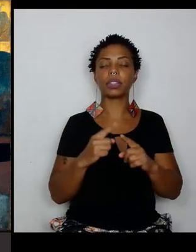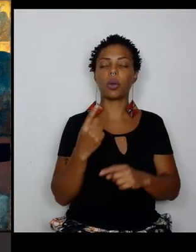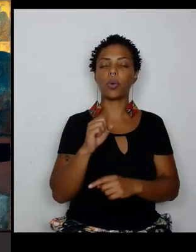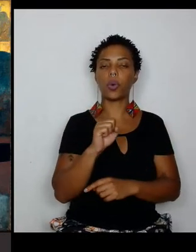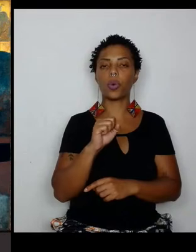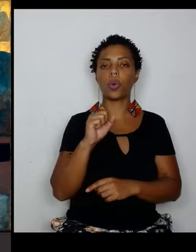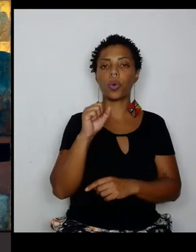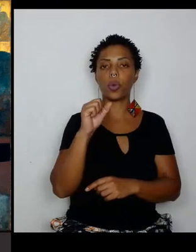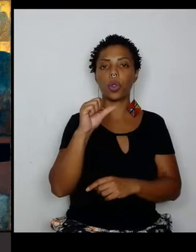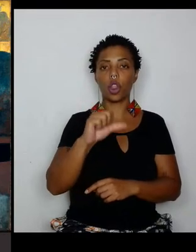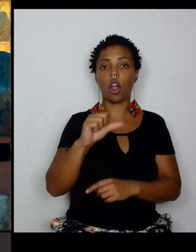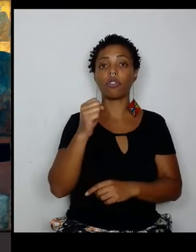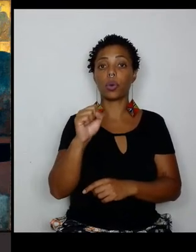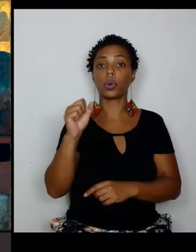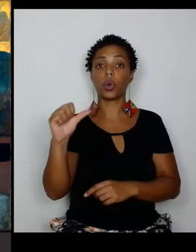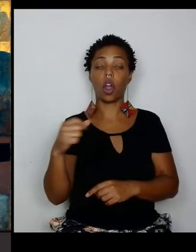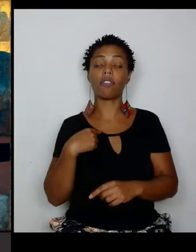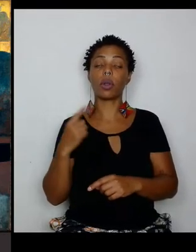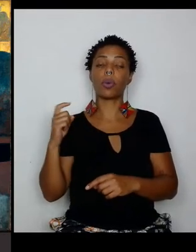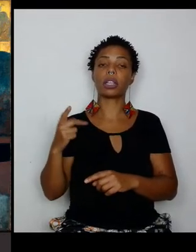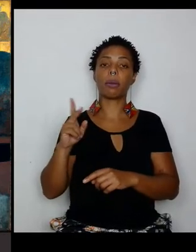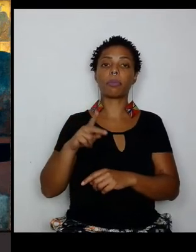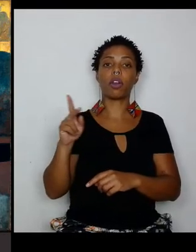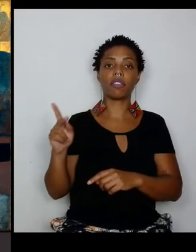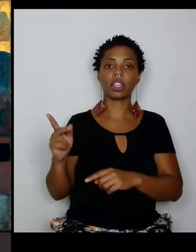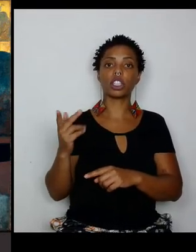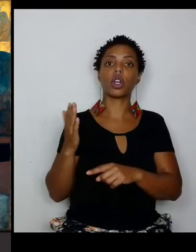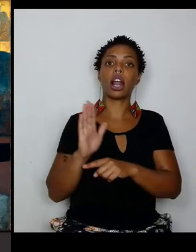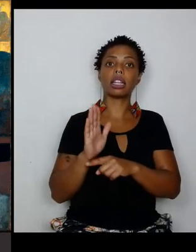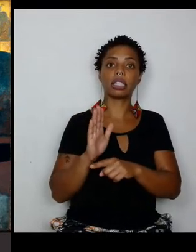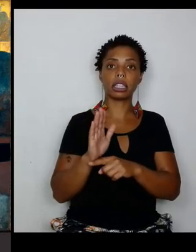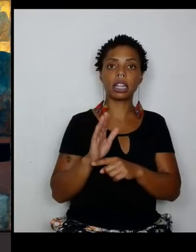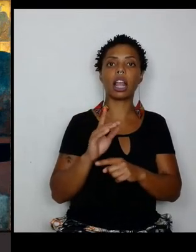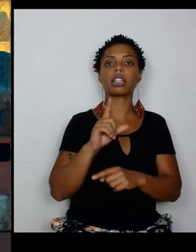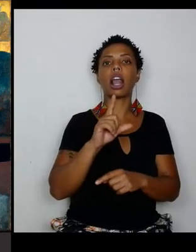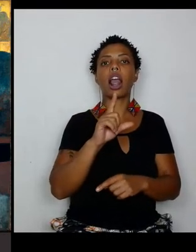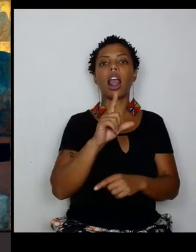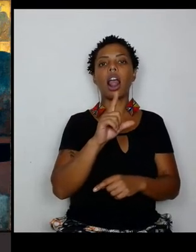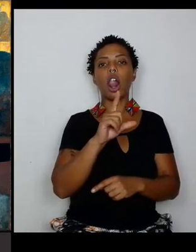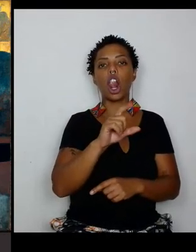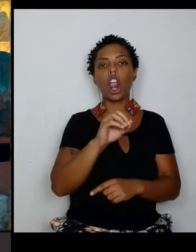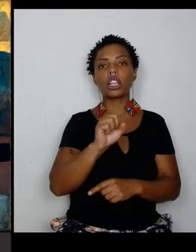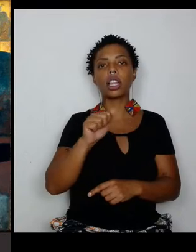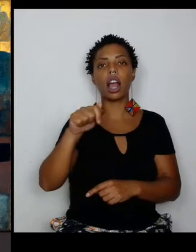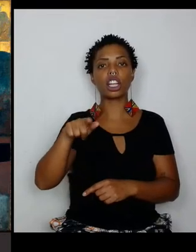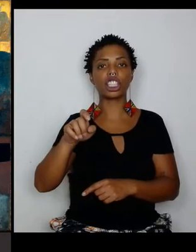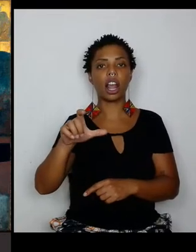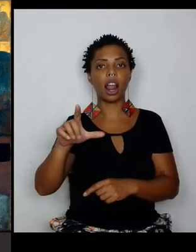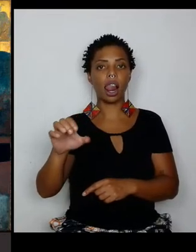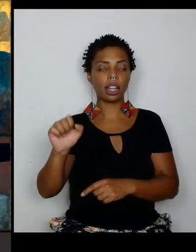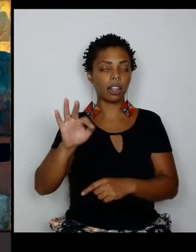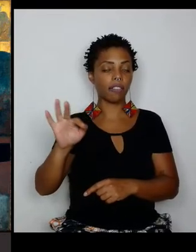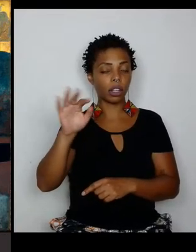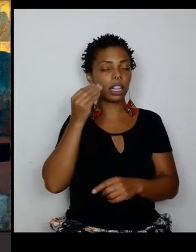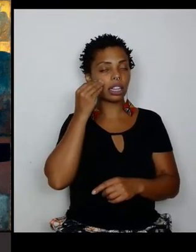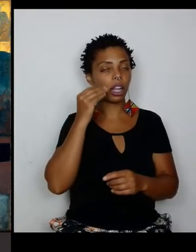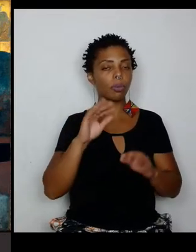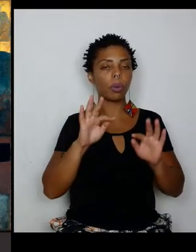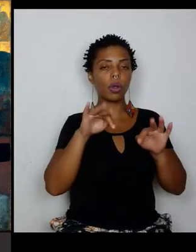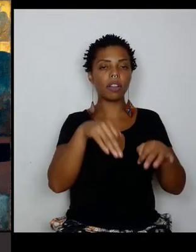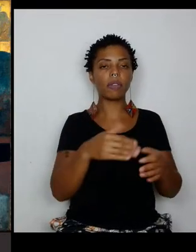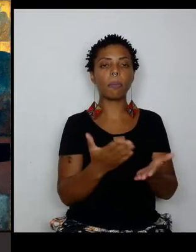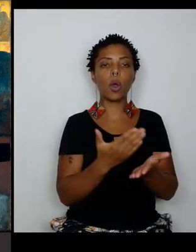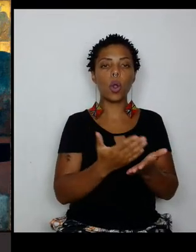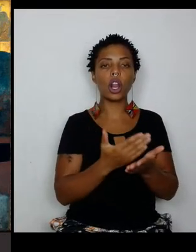professor at occidental college in los angeles trying to finish my book about the french symbolist in the course of that work i